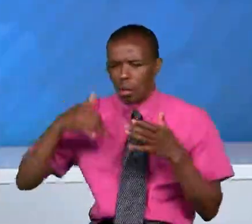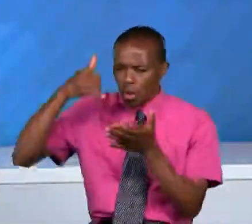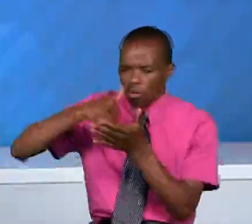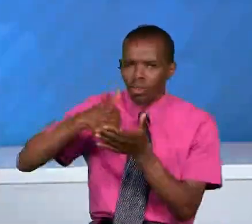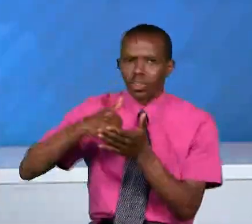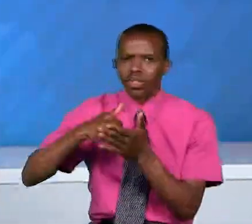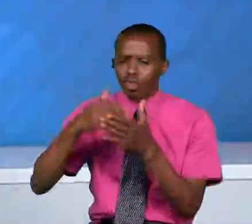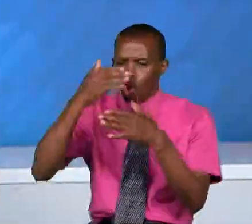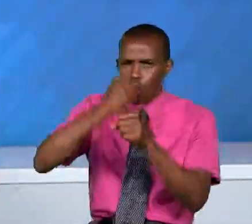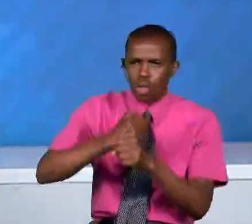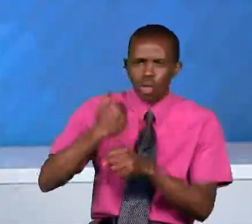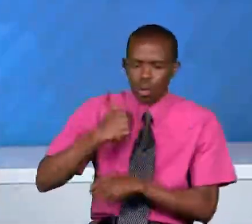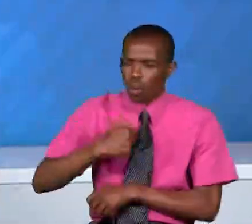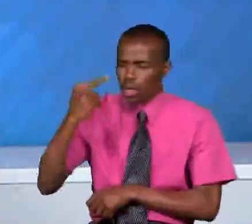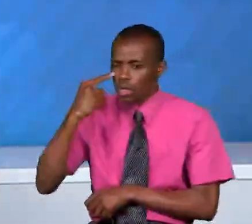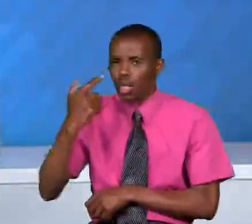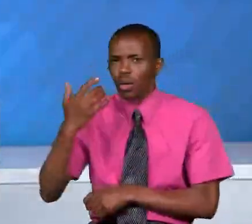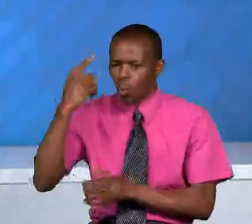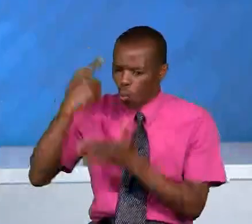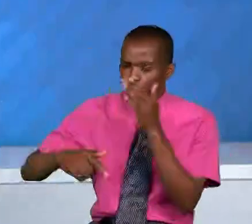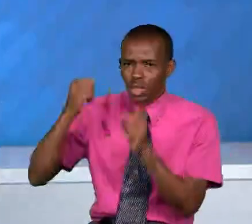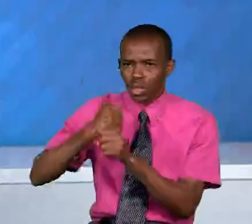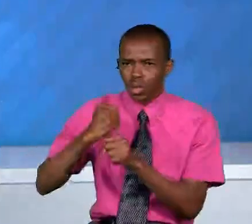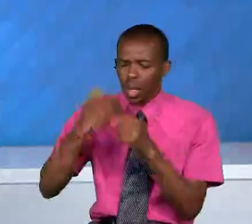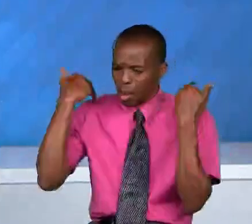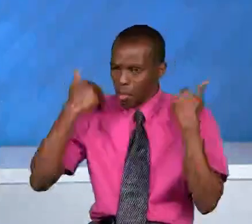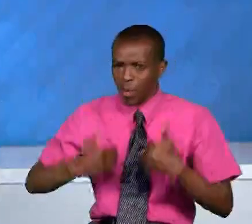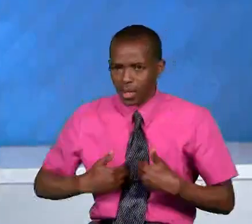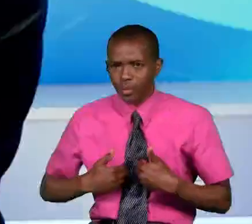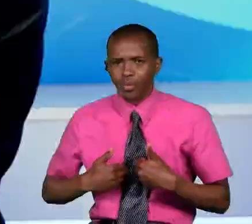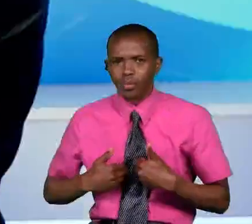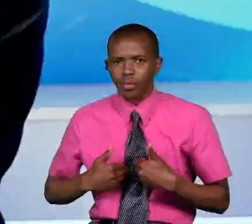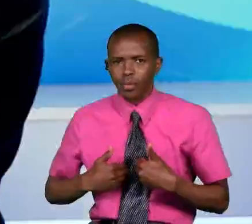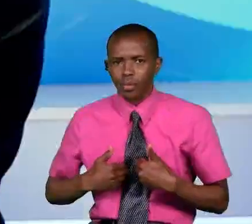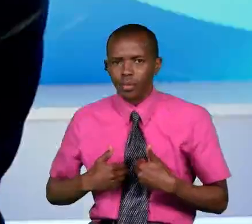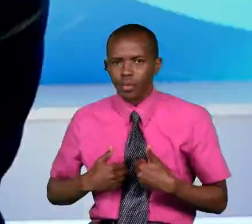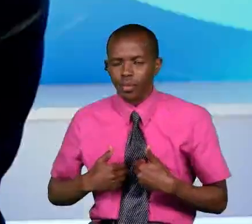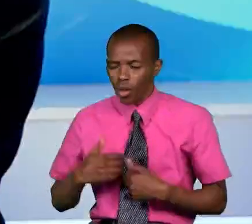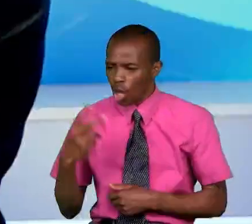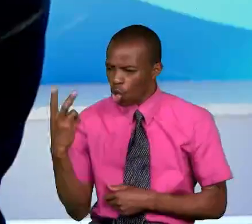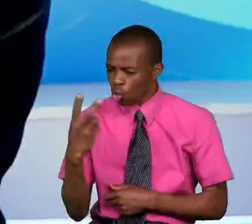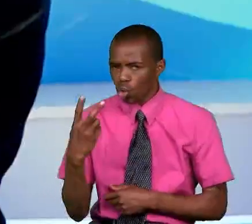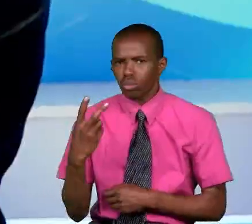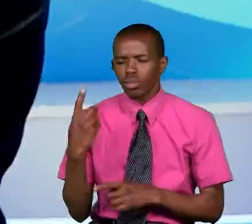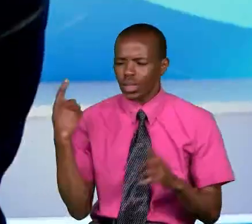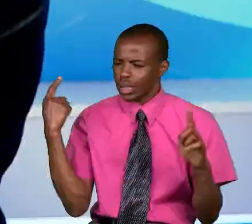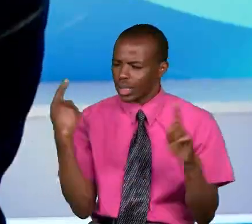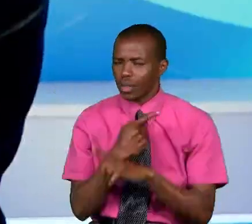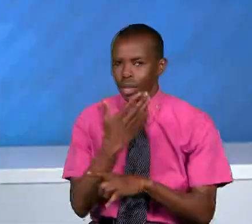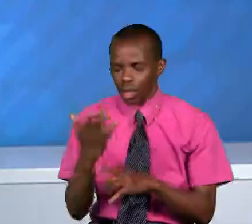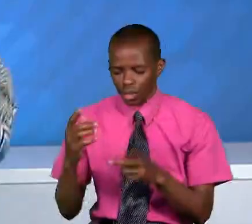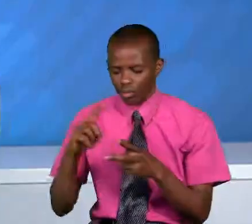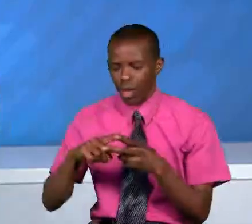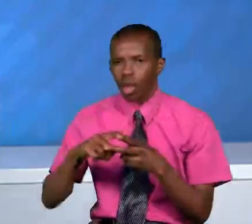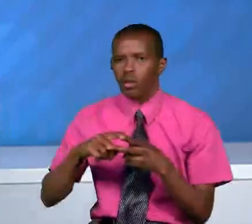coalition? Have we not seen what they are able to do? So I still think these are two different things, Fred. There's the forgiveness